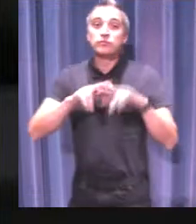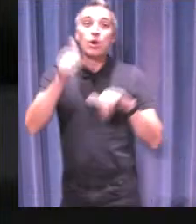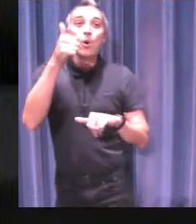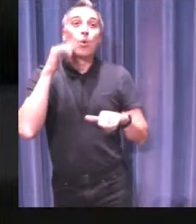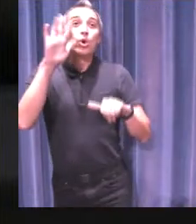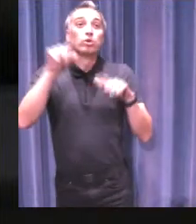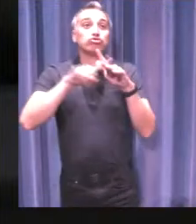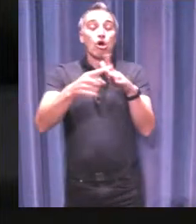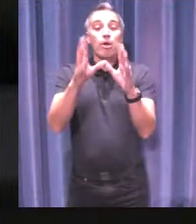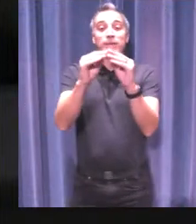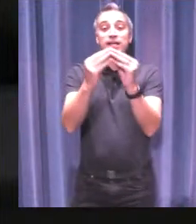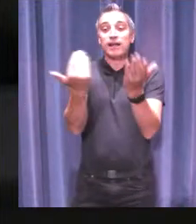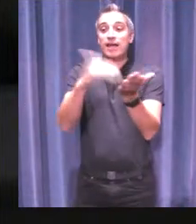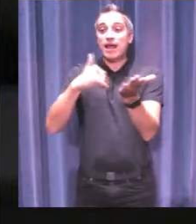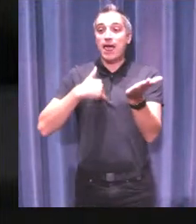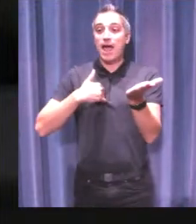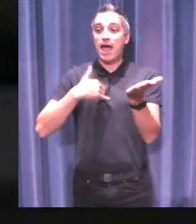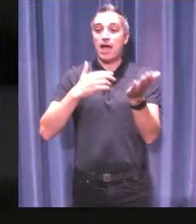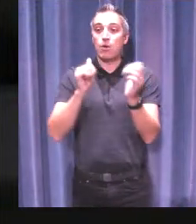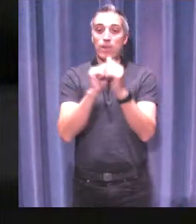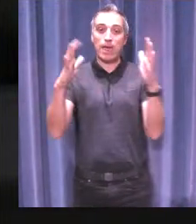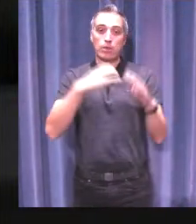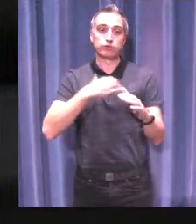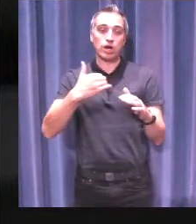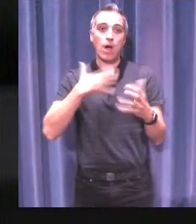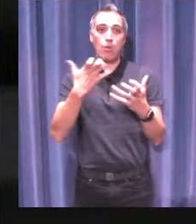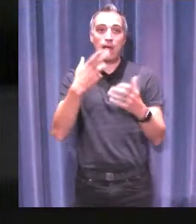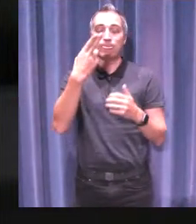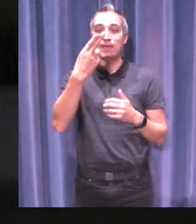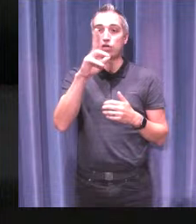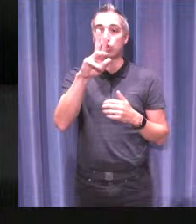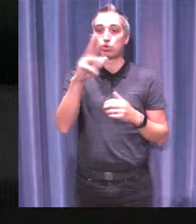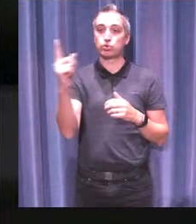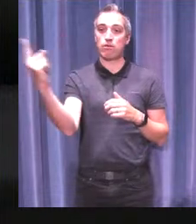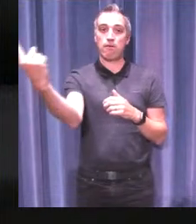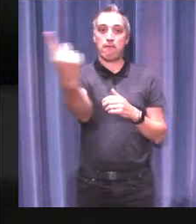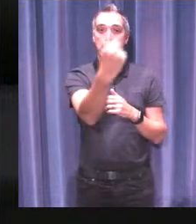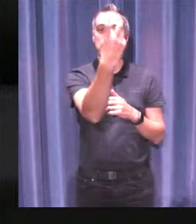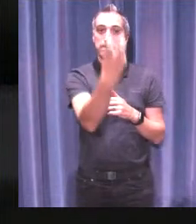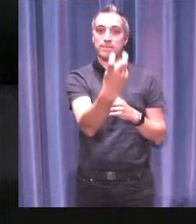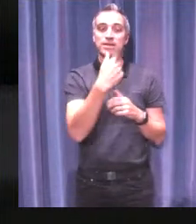come up and give us a explanation on salary ranges.